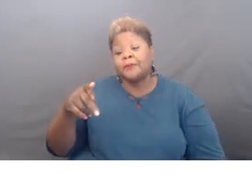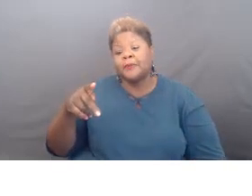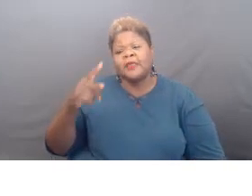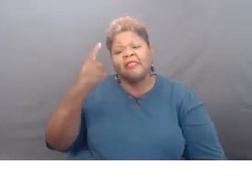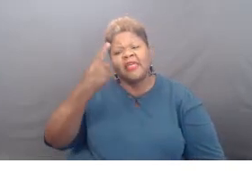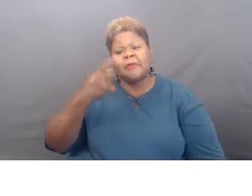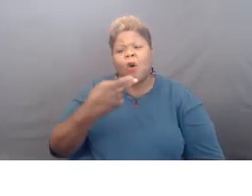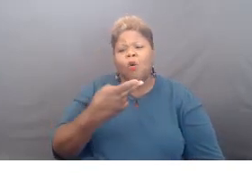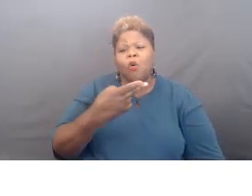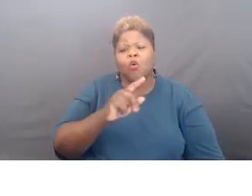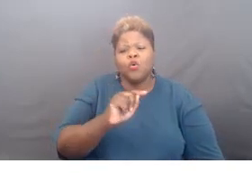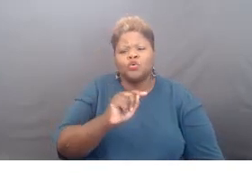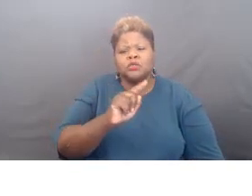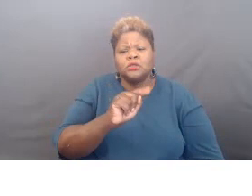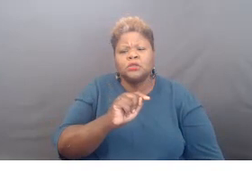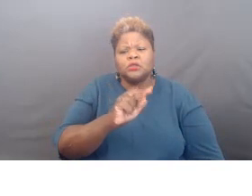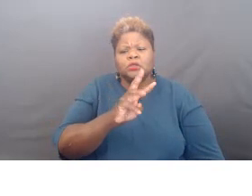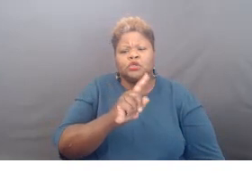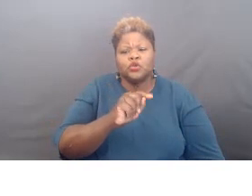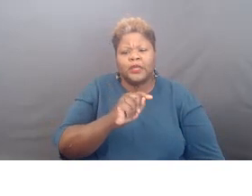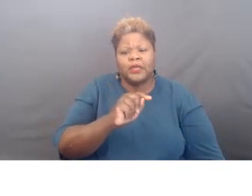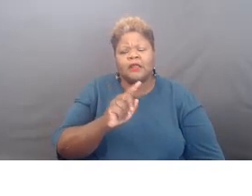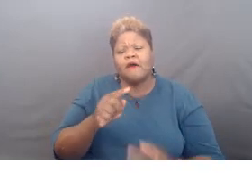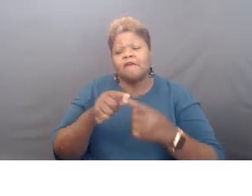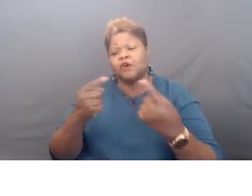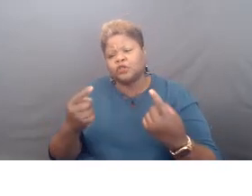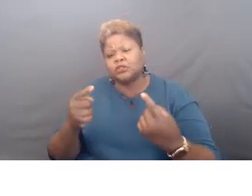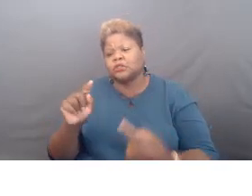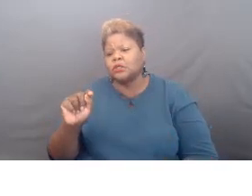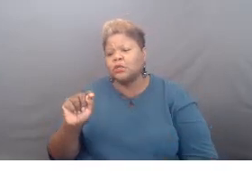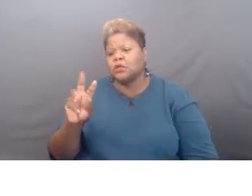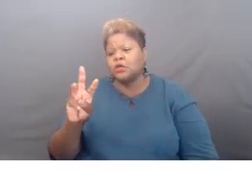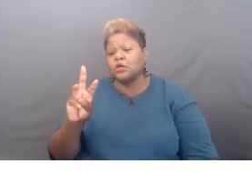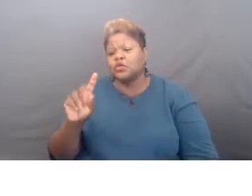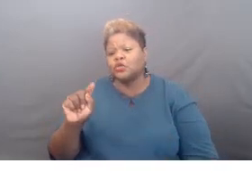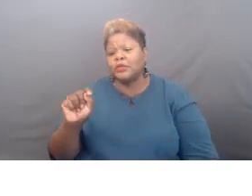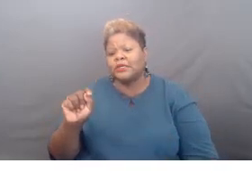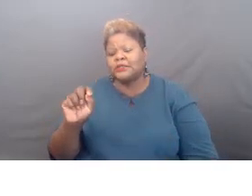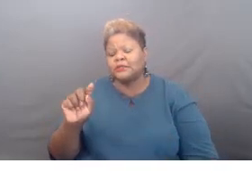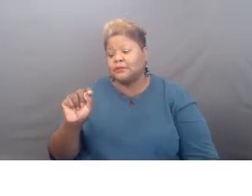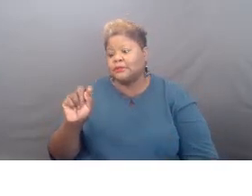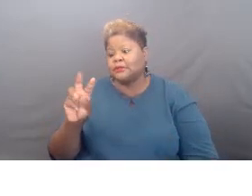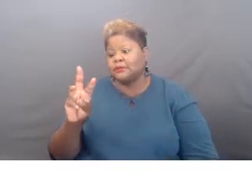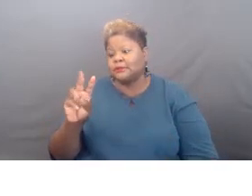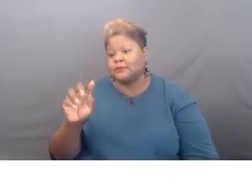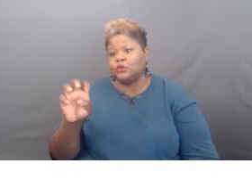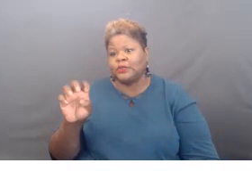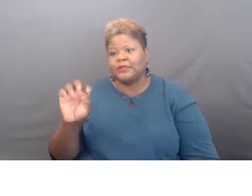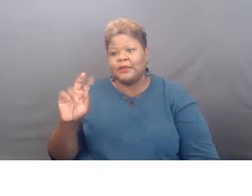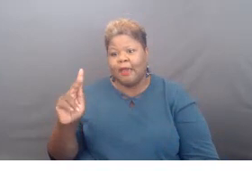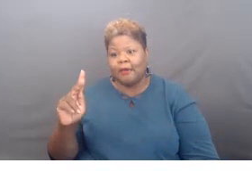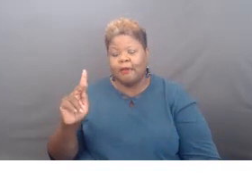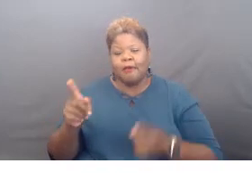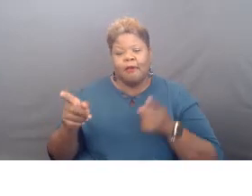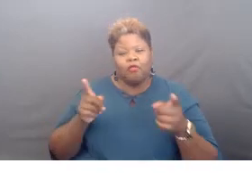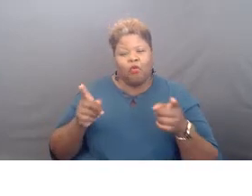Hootsuite versus TweetDeck. With image descriptions, you will want to use those